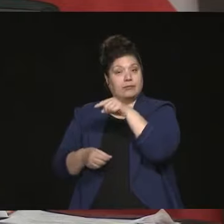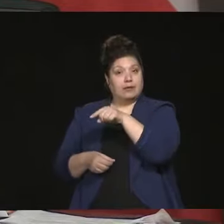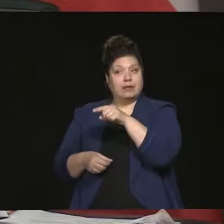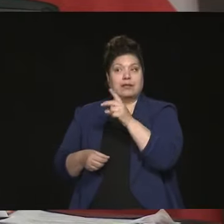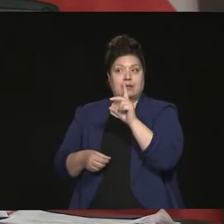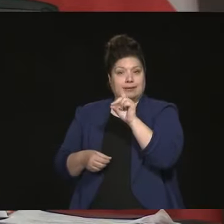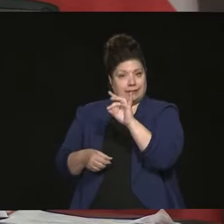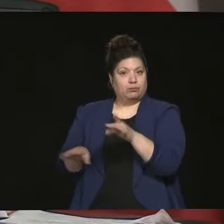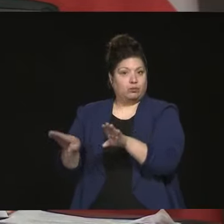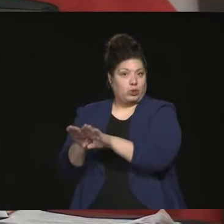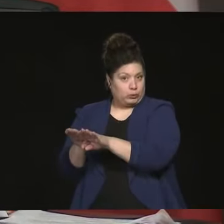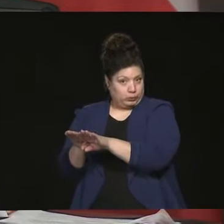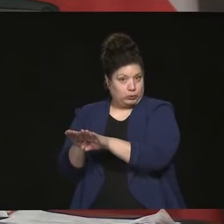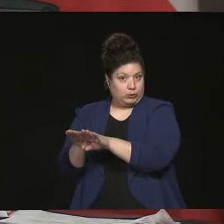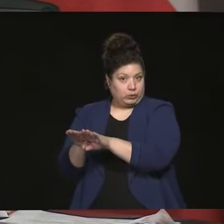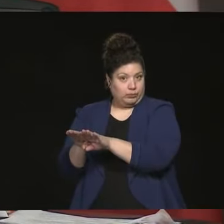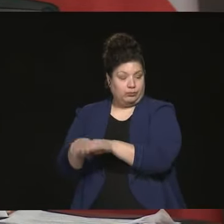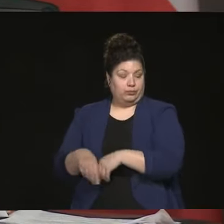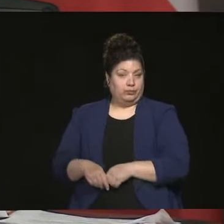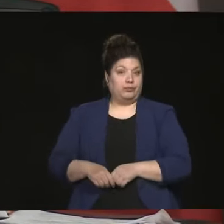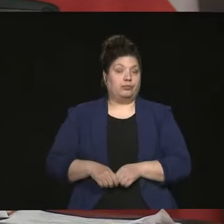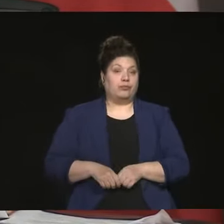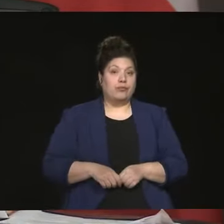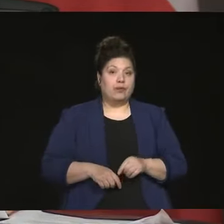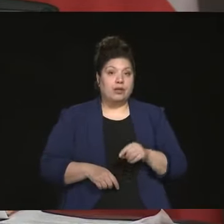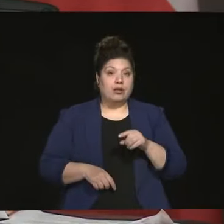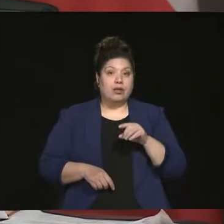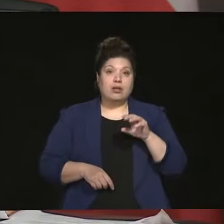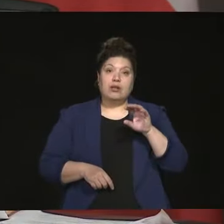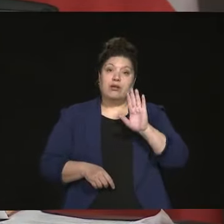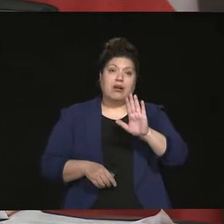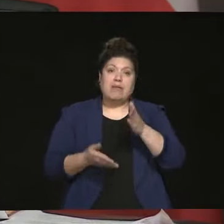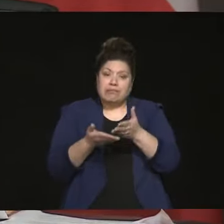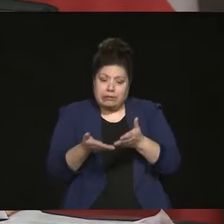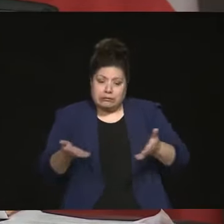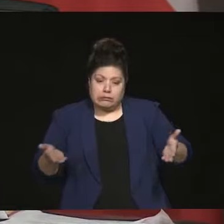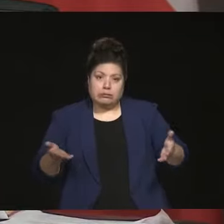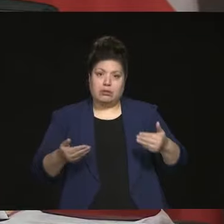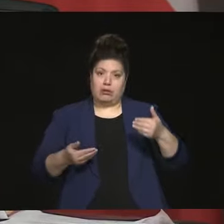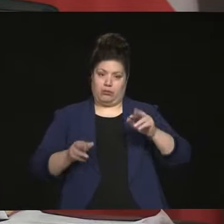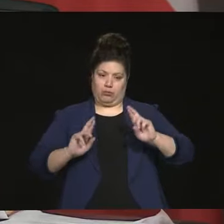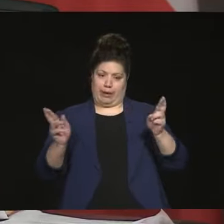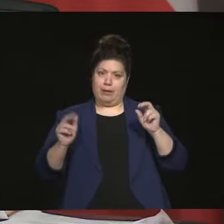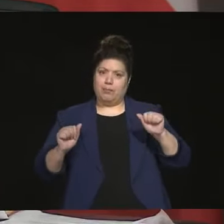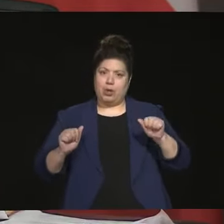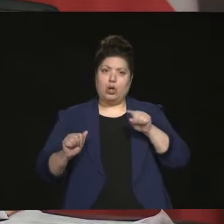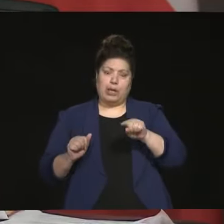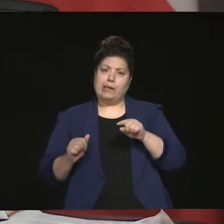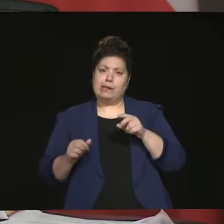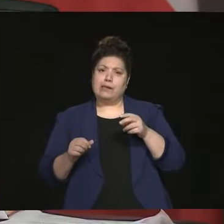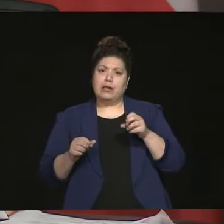how goods or supplies can be transported in different ways now and more rapid